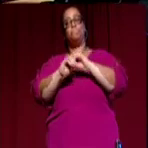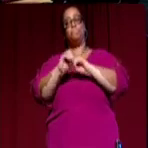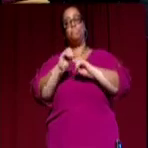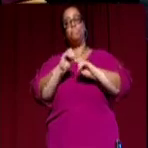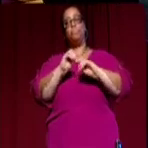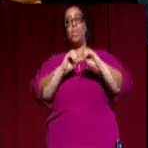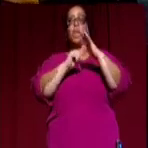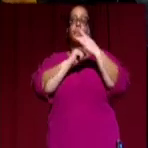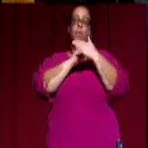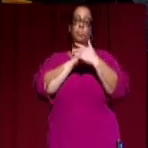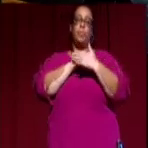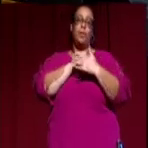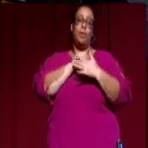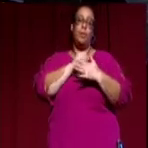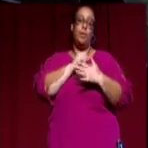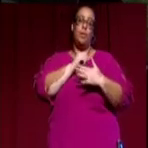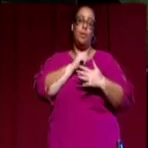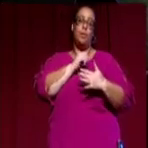The